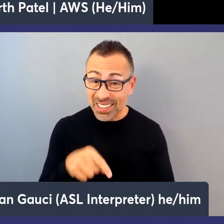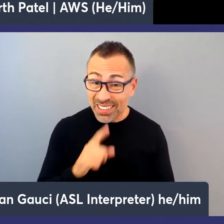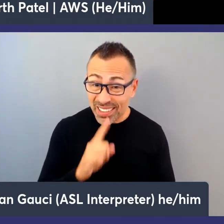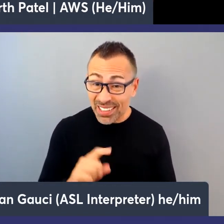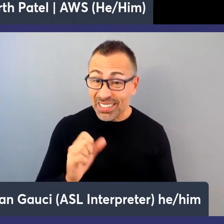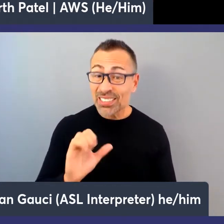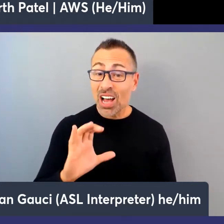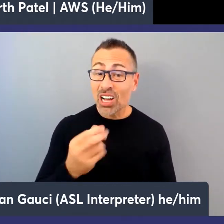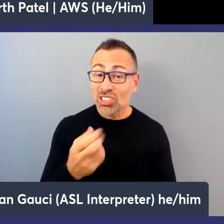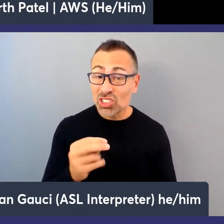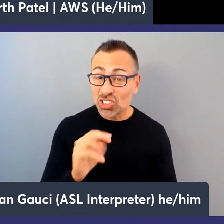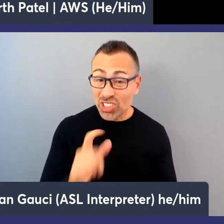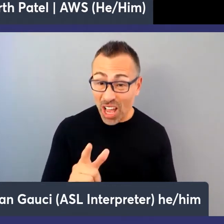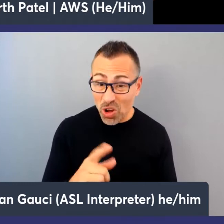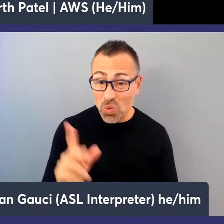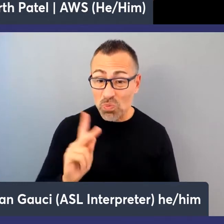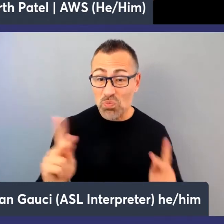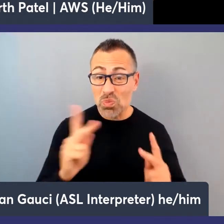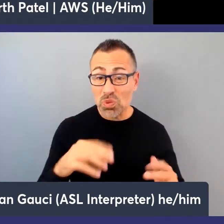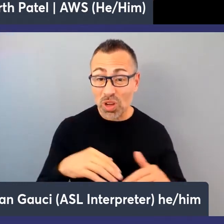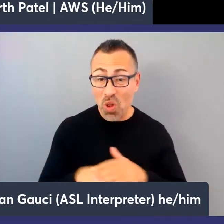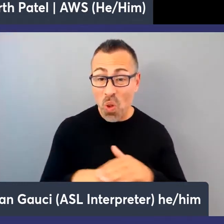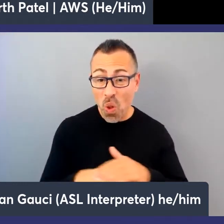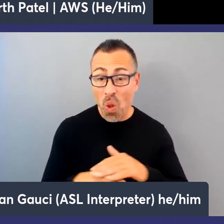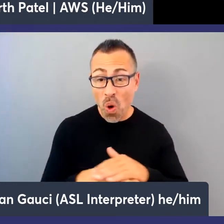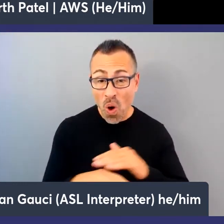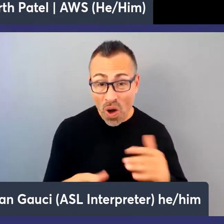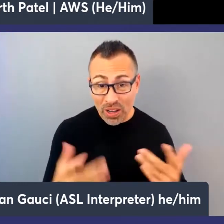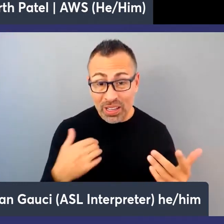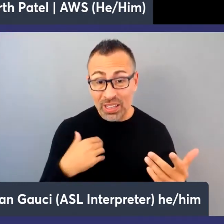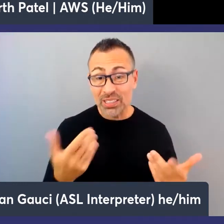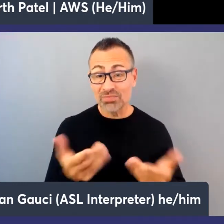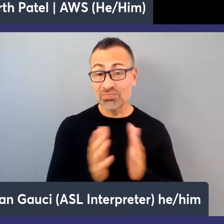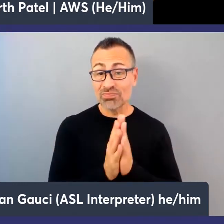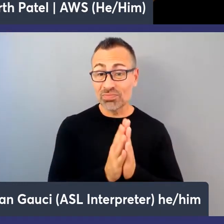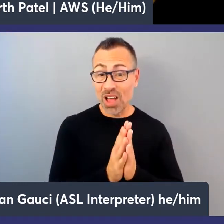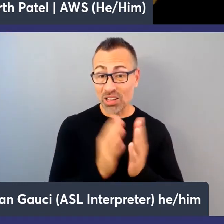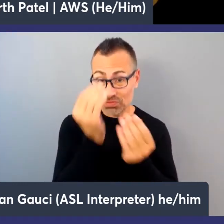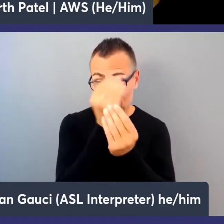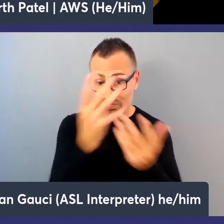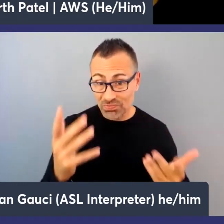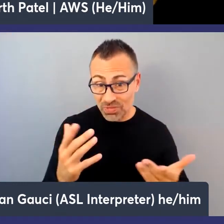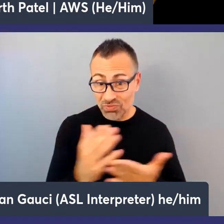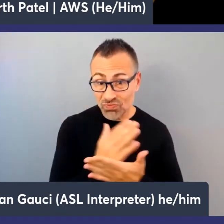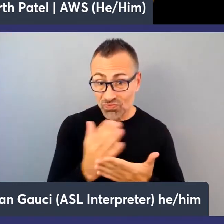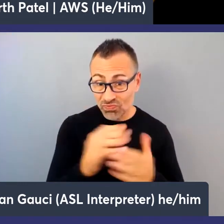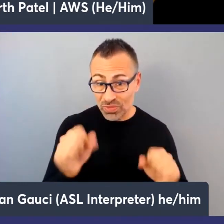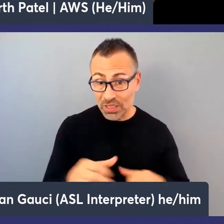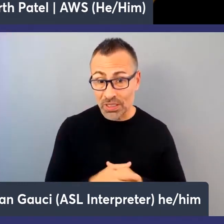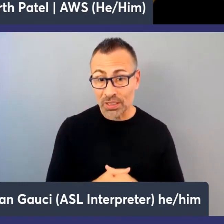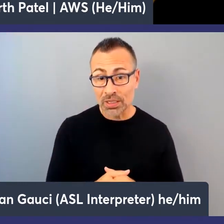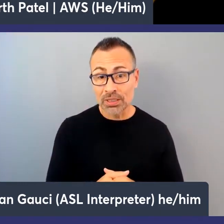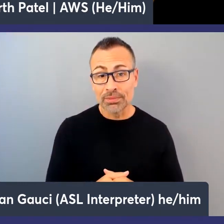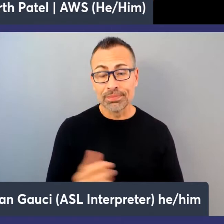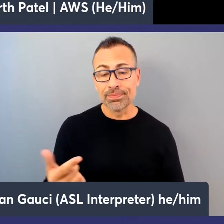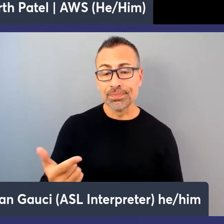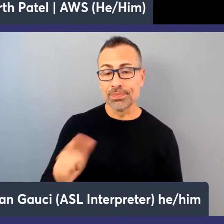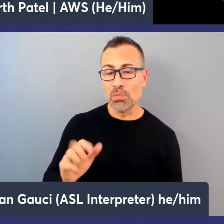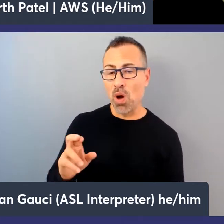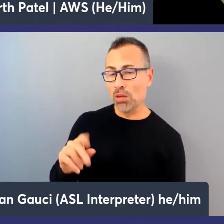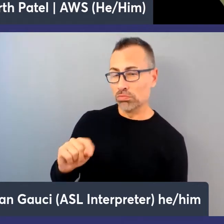ask for support to be able to share data. Yeah, we do have a email address that I will